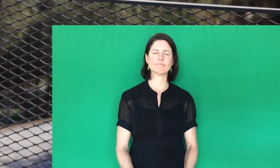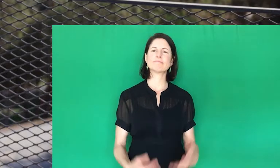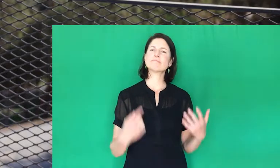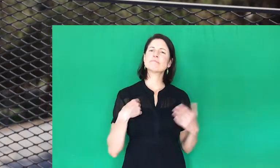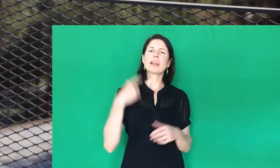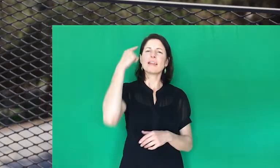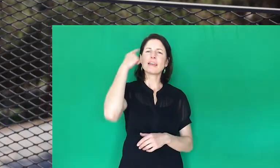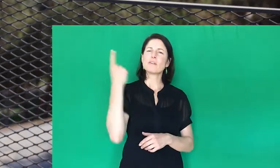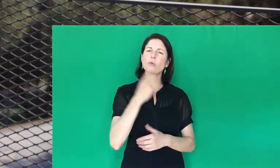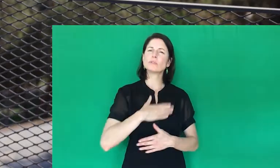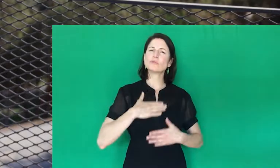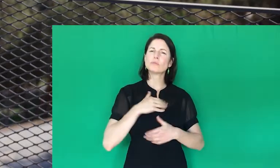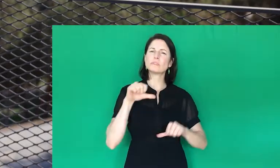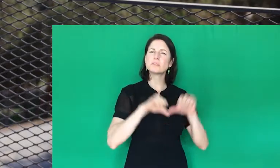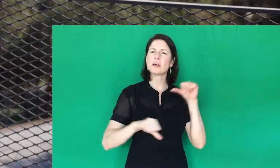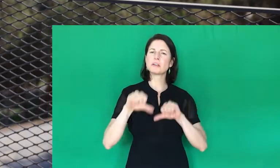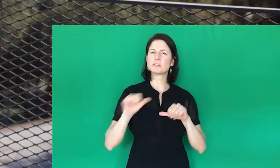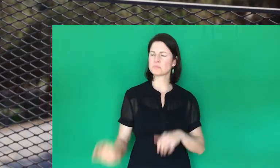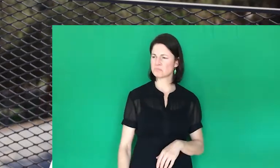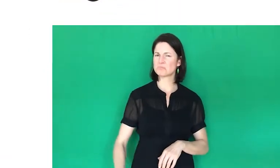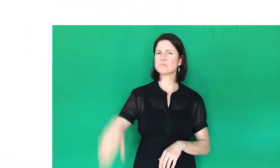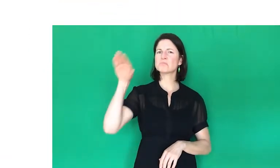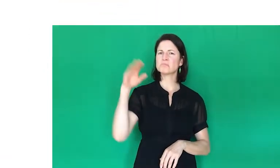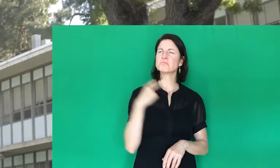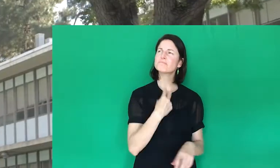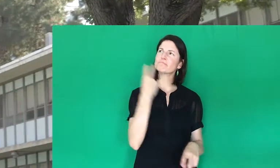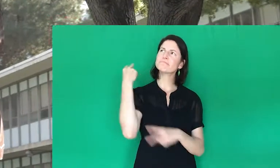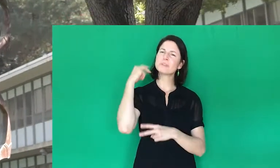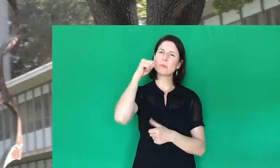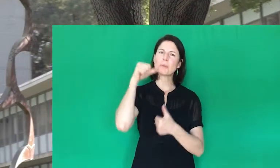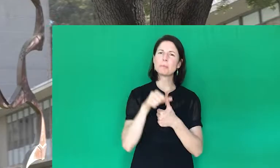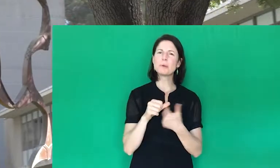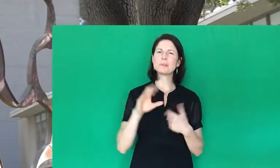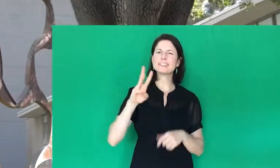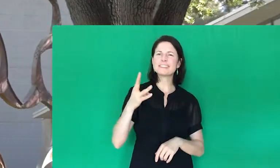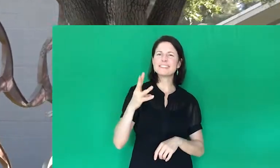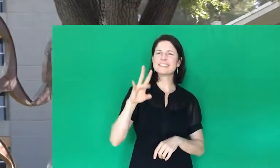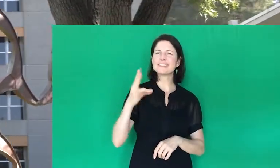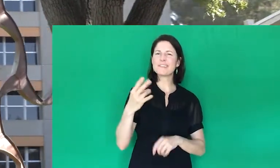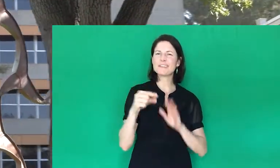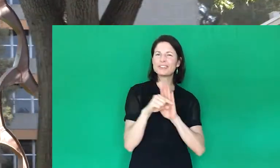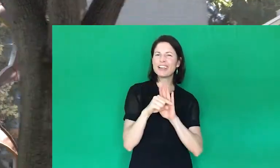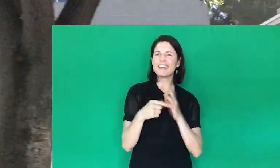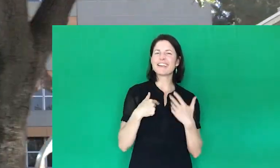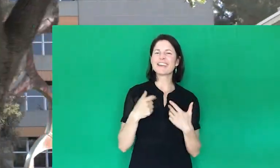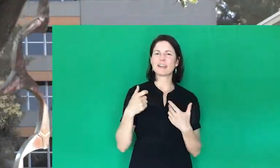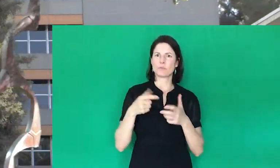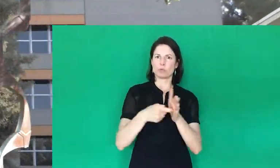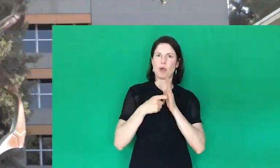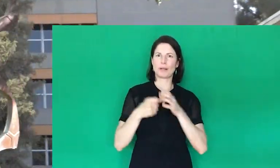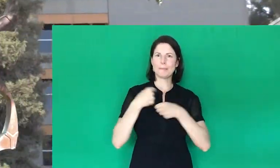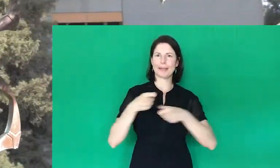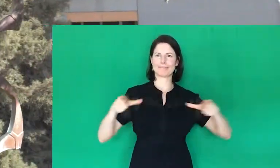I think I've always enjoyed science, even from like a young age. I remember in about 6th or 7th grade, we had to make